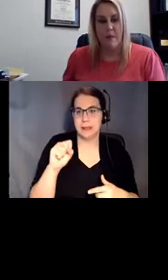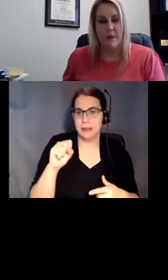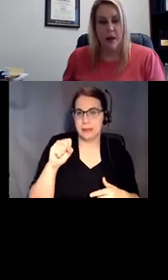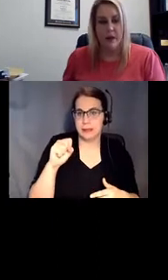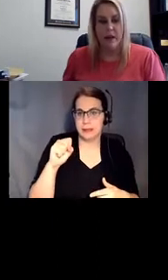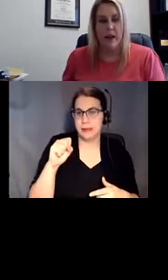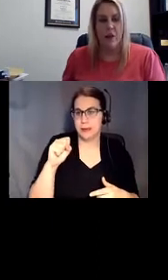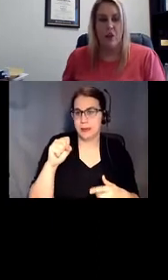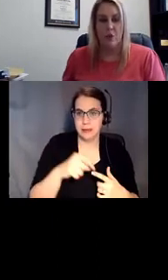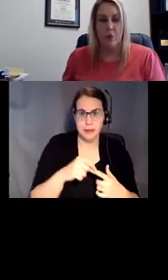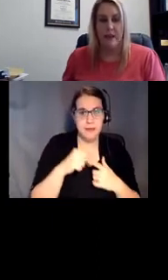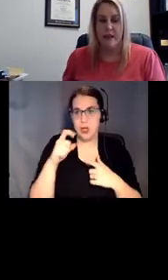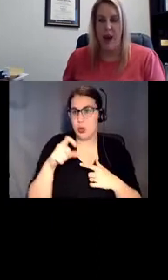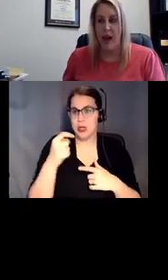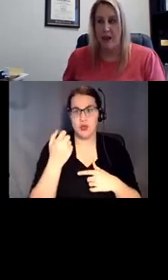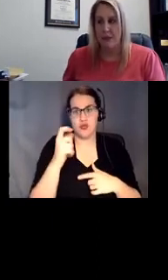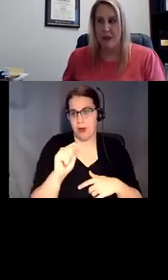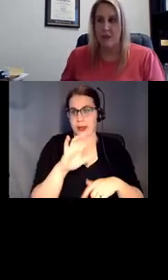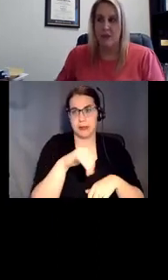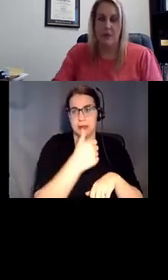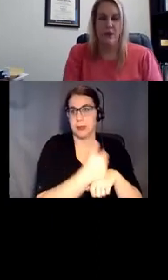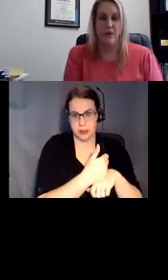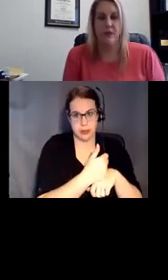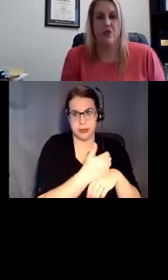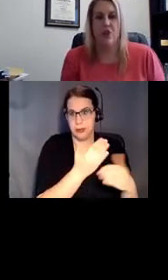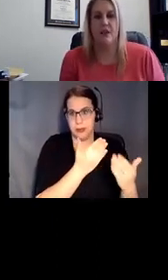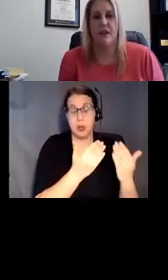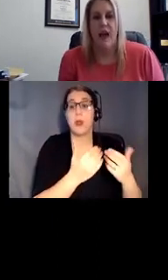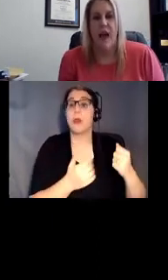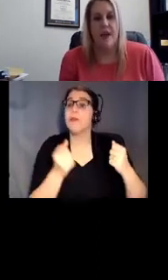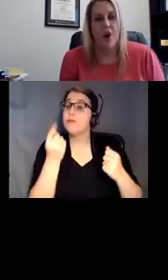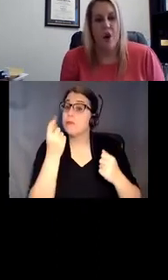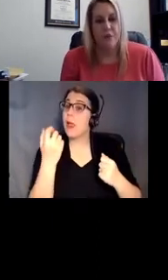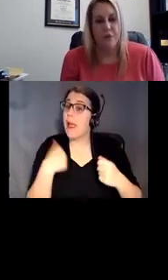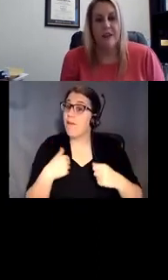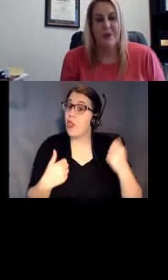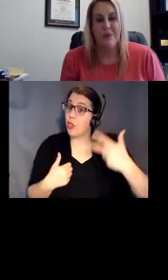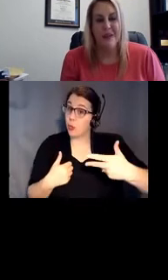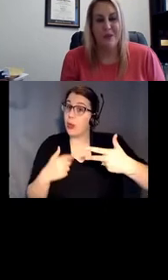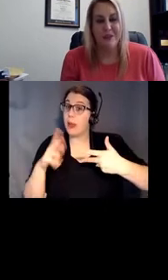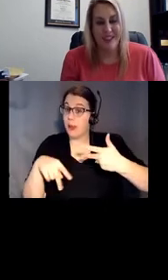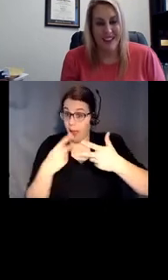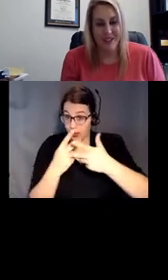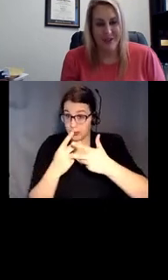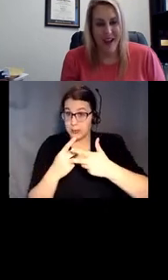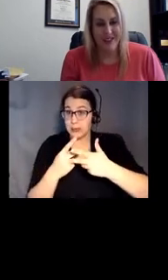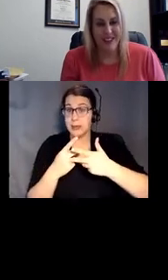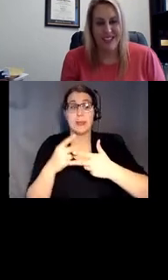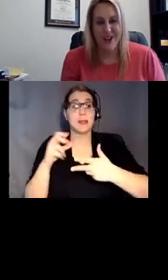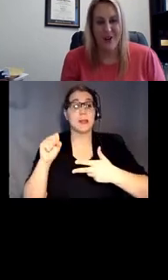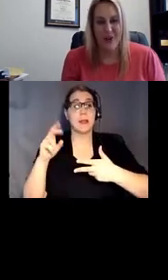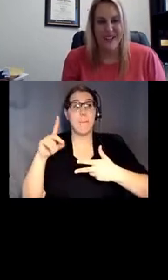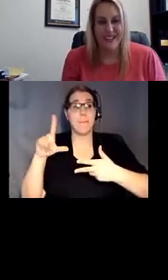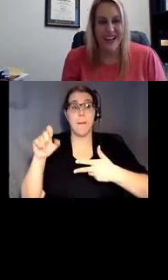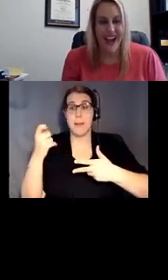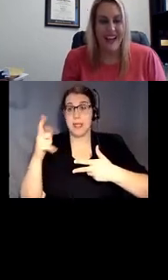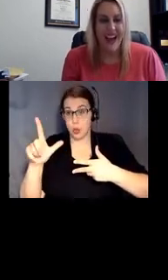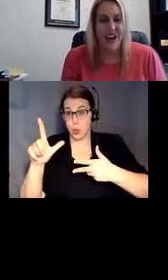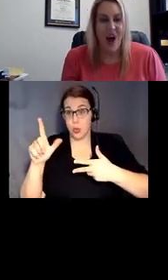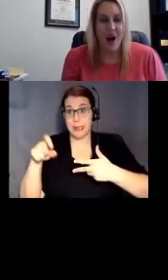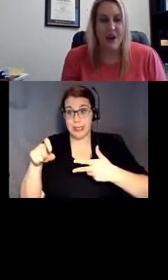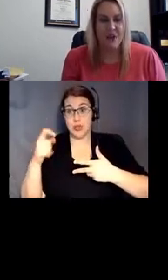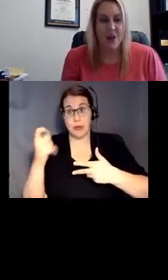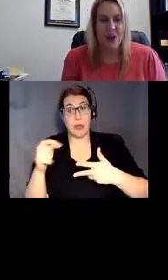are primarily 3 types of supplemental needs trust, and hopefully we'll be able to get through every single one